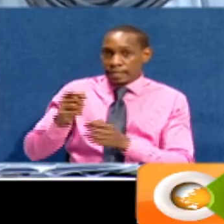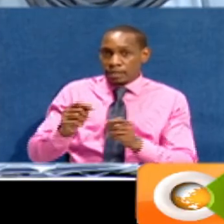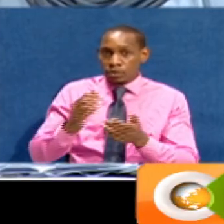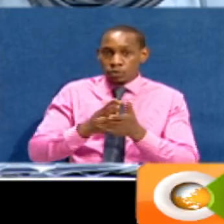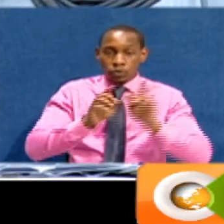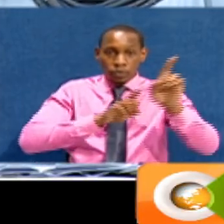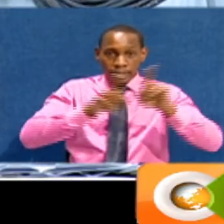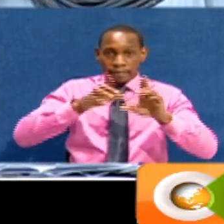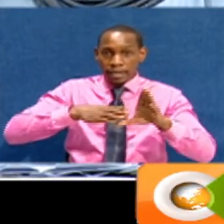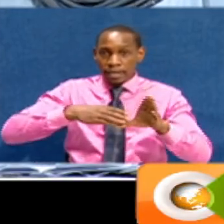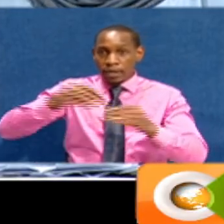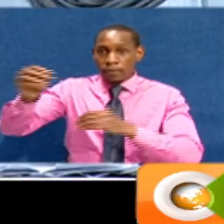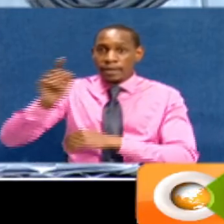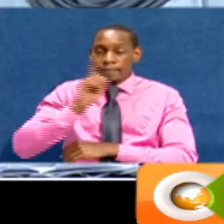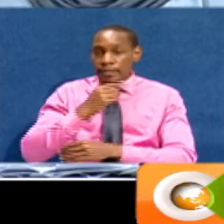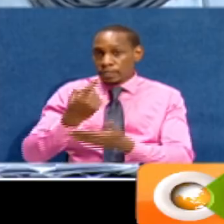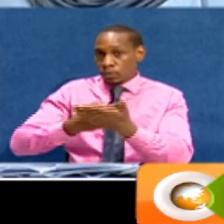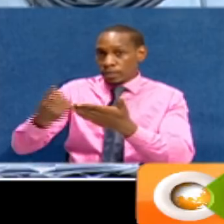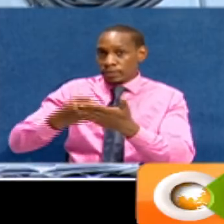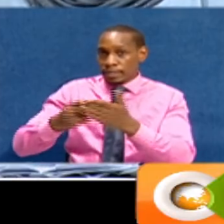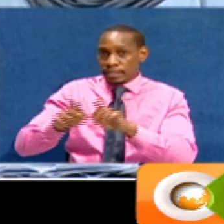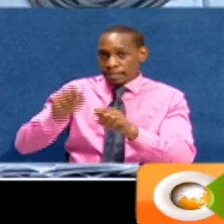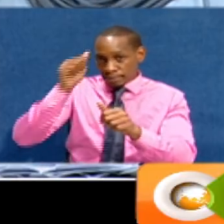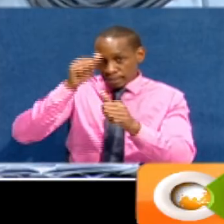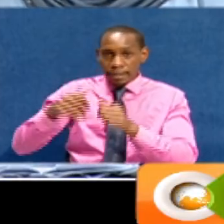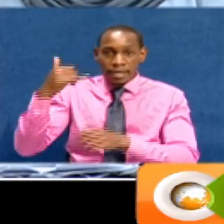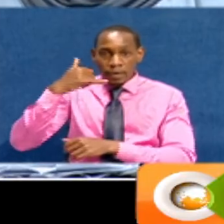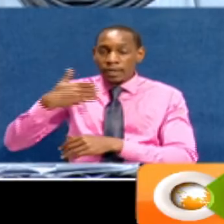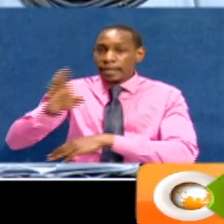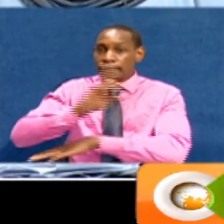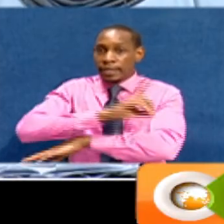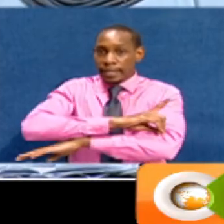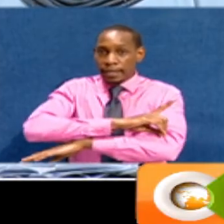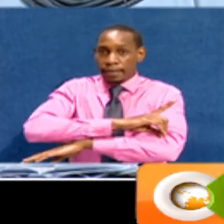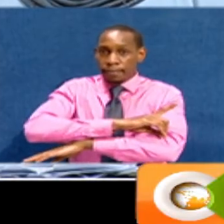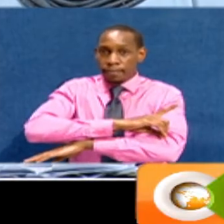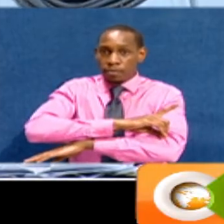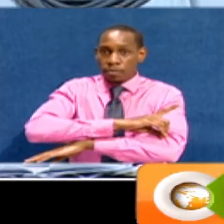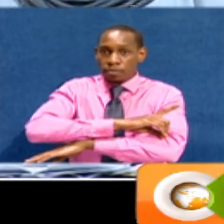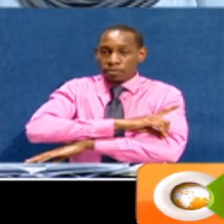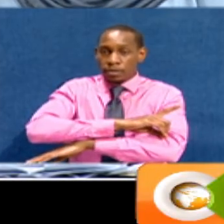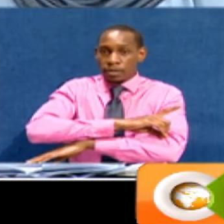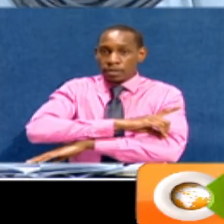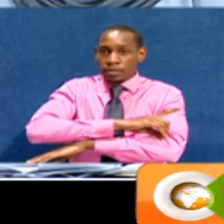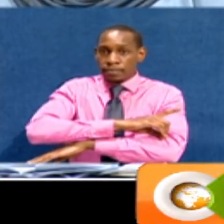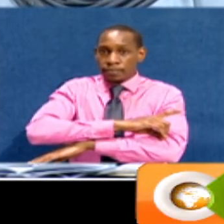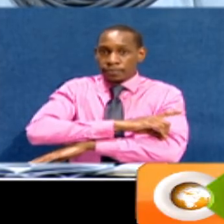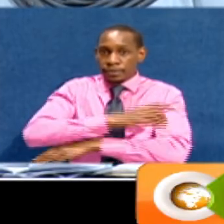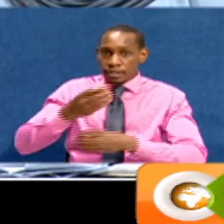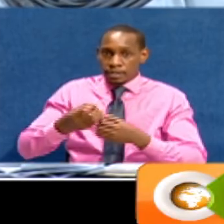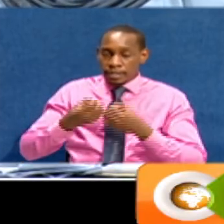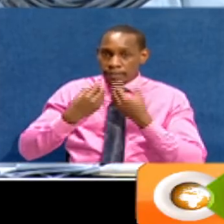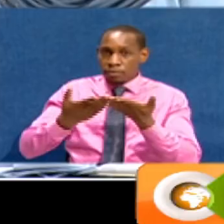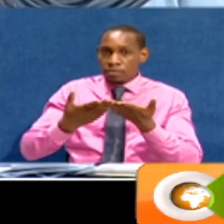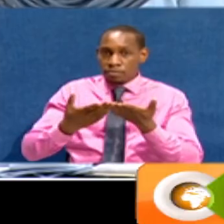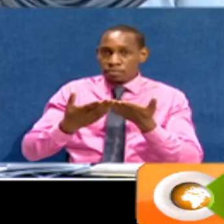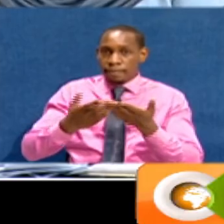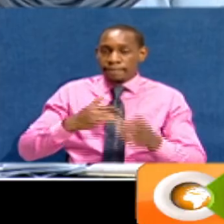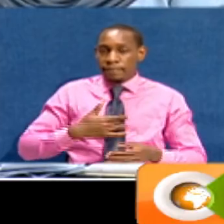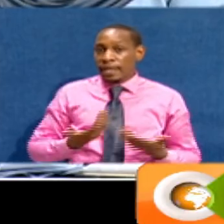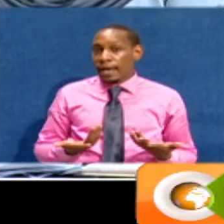remember I traveled, I was away for a couple of weeks, and I remember I got a call every single day to give if I had any symptoms, if I